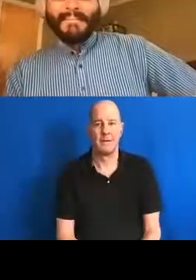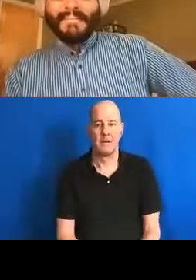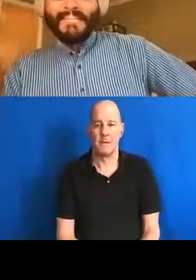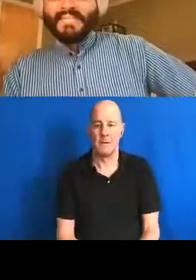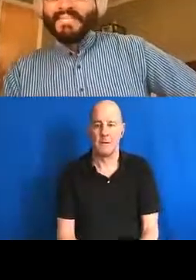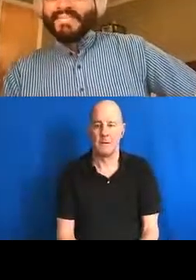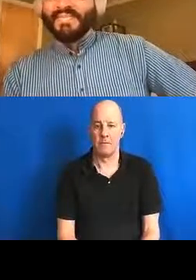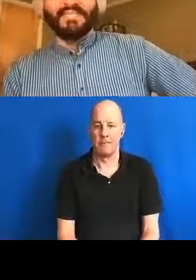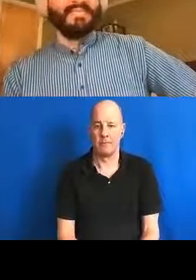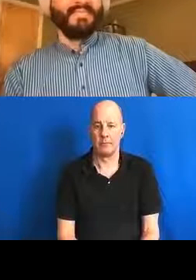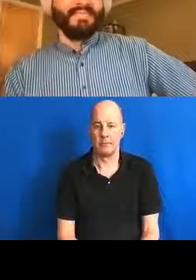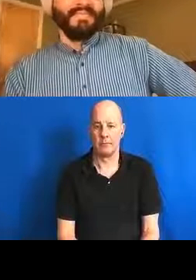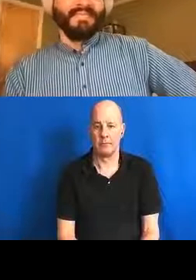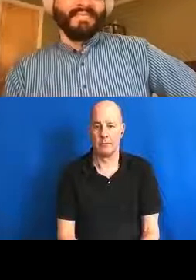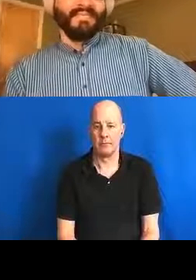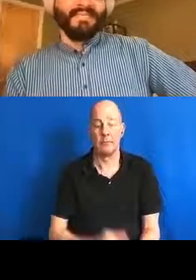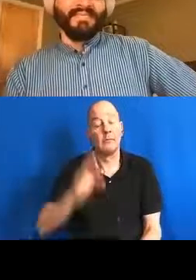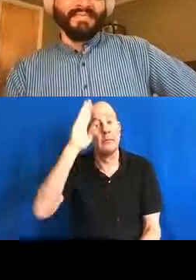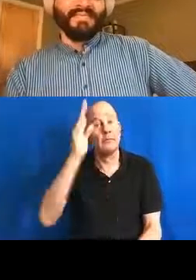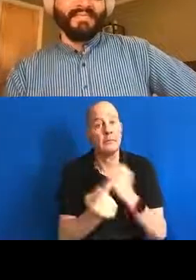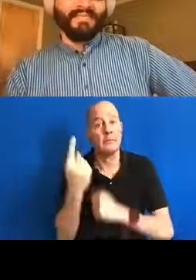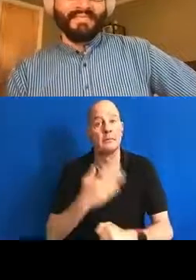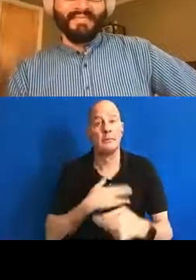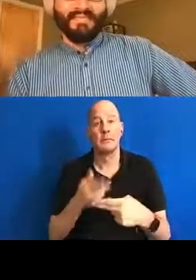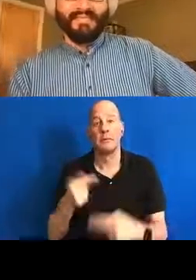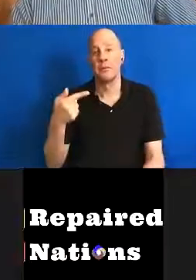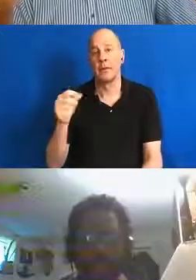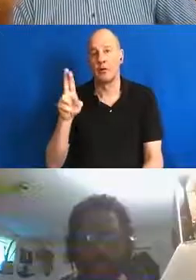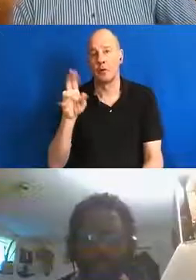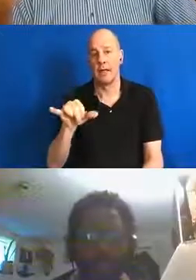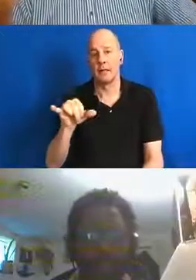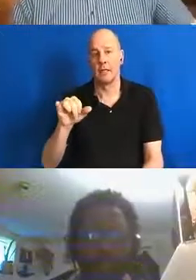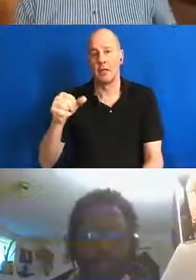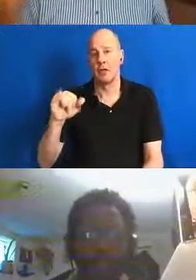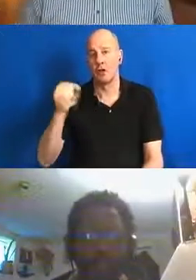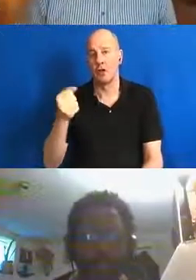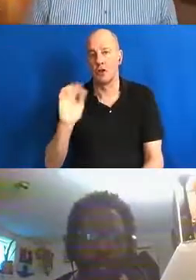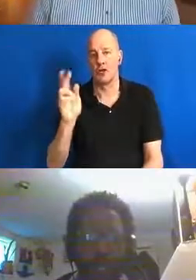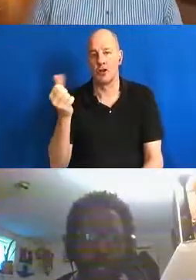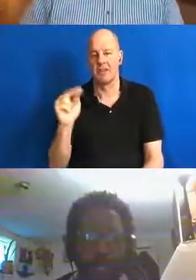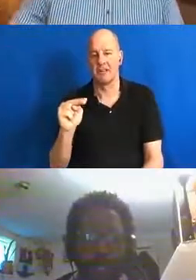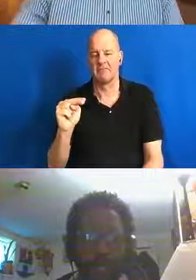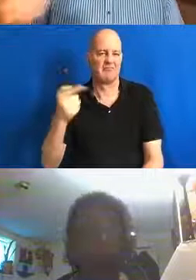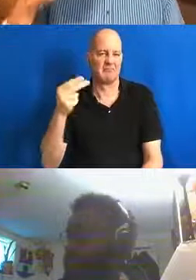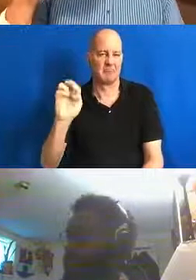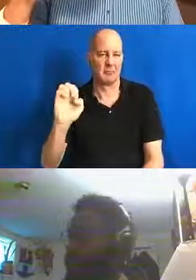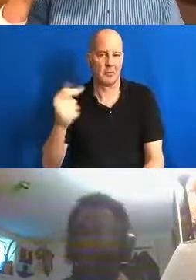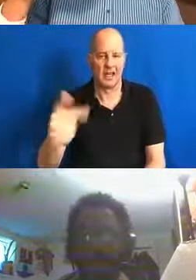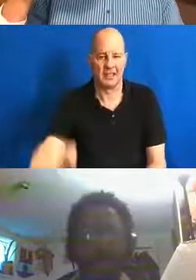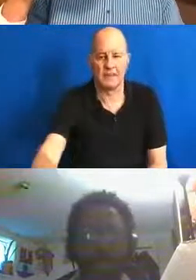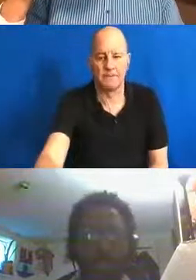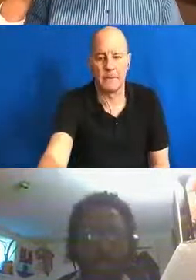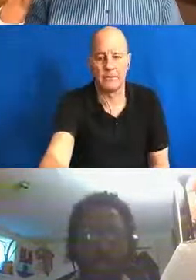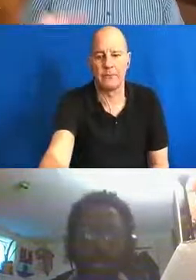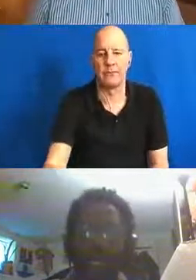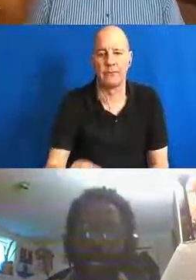Hey, greetings everyone. My name is Gregory Jackson, or Greg also. Hope you can hear me. Let me know if it's a little too